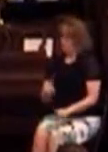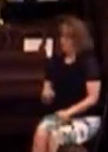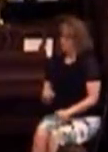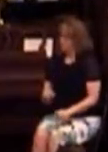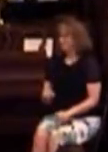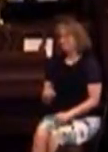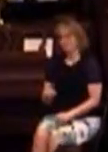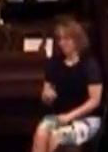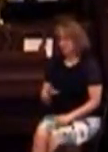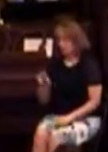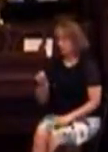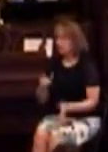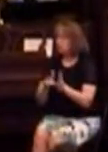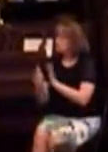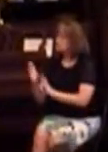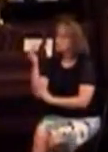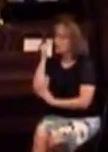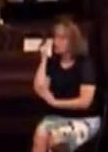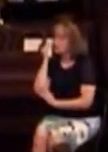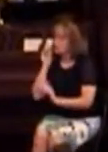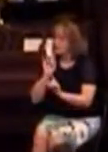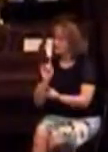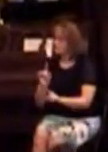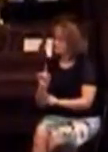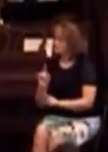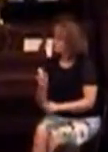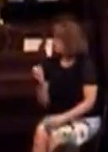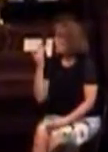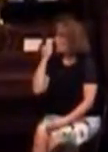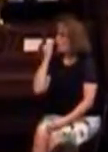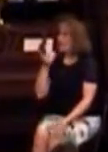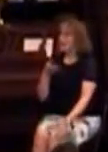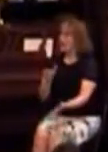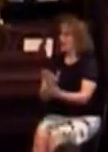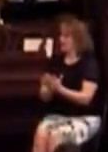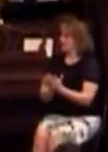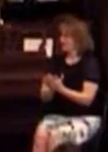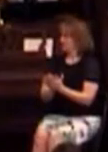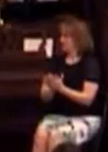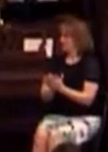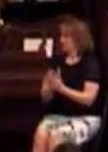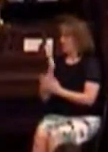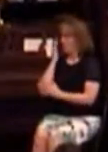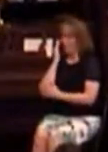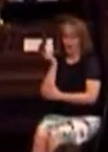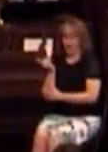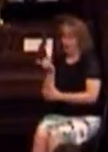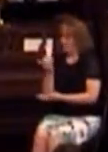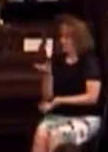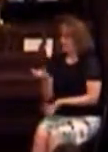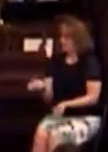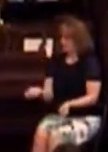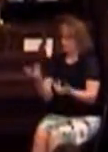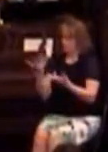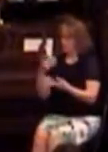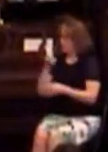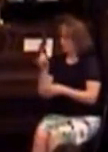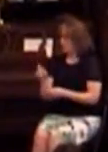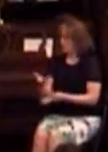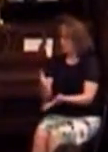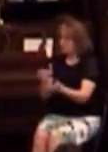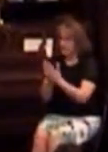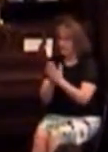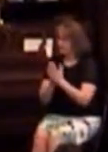the questions. So why did he ask the questions? What do you think the purpose was behind Jesus asking the questions? To get us